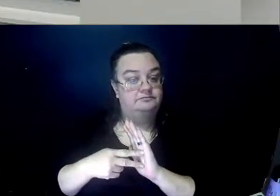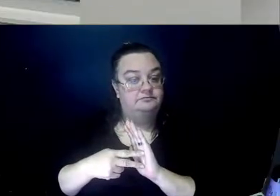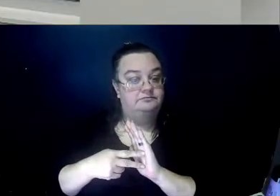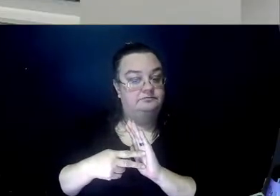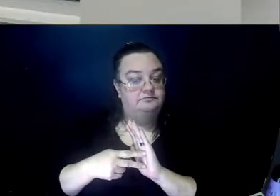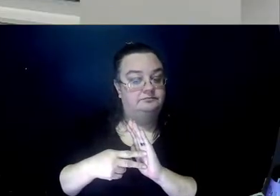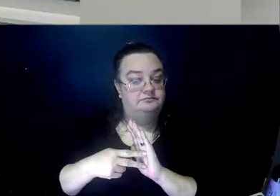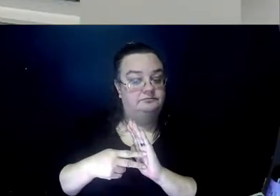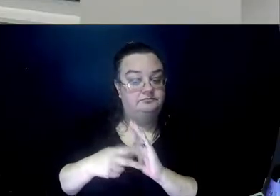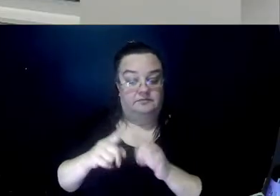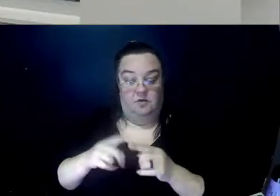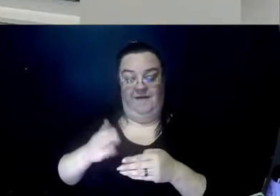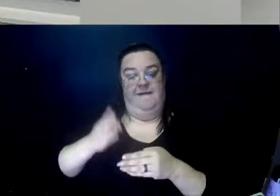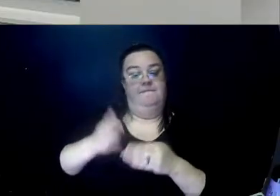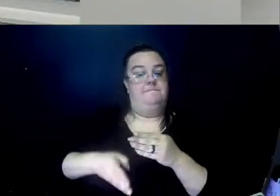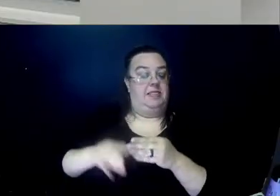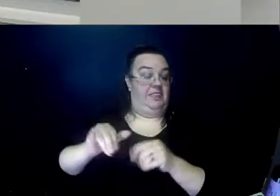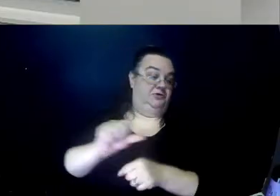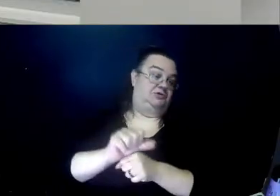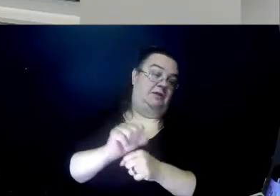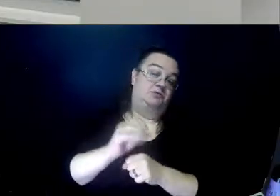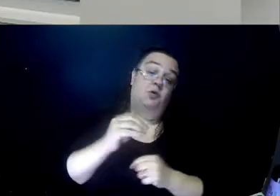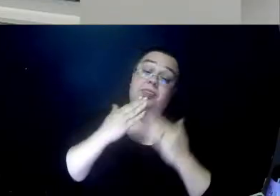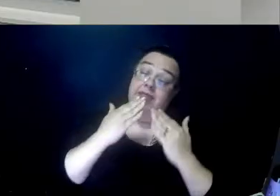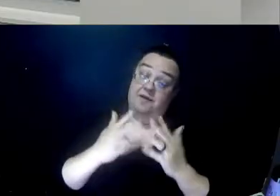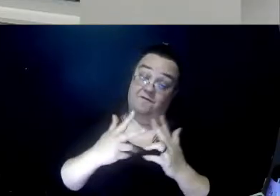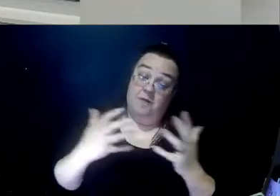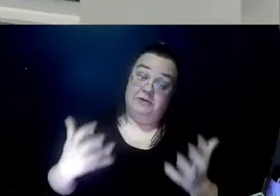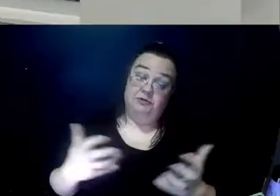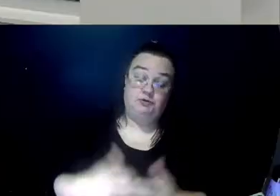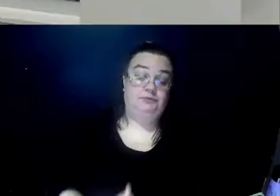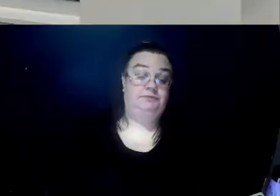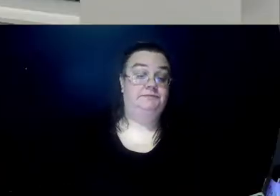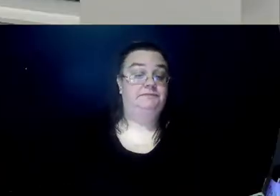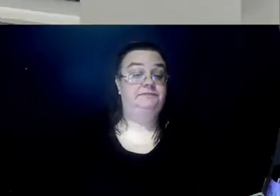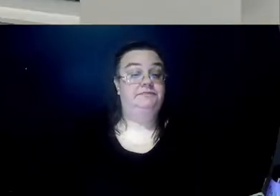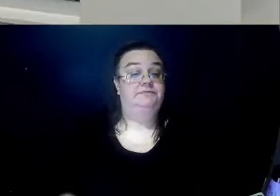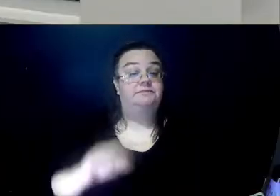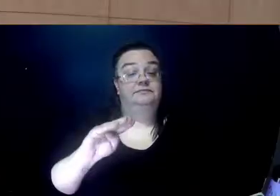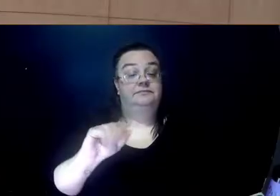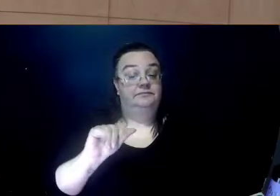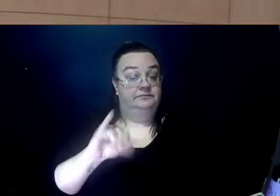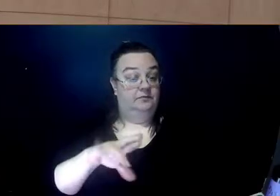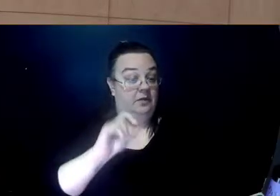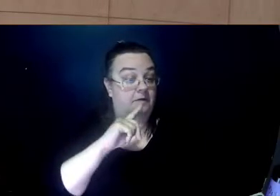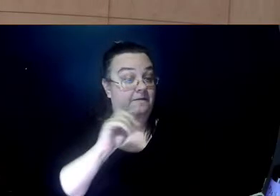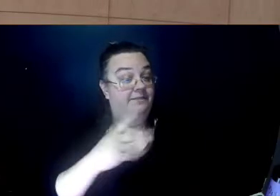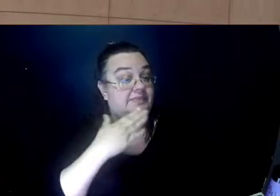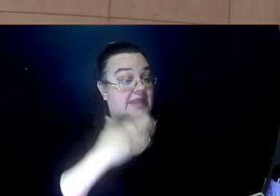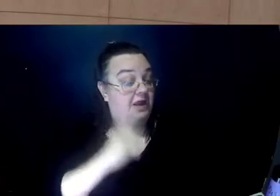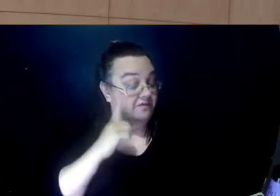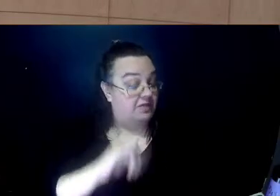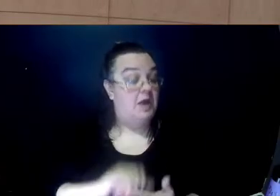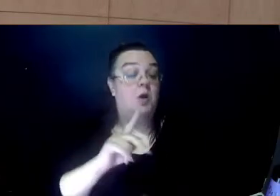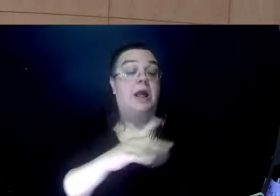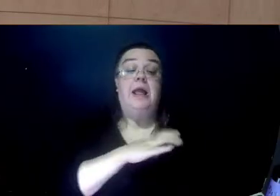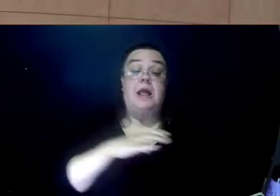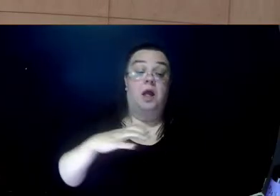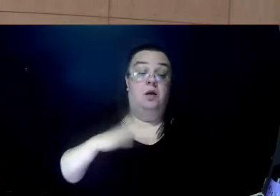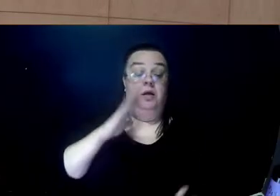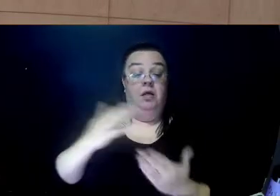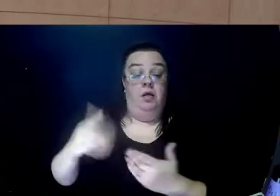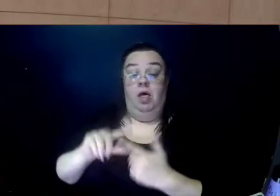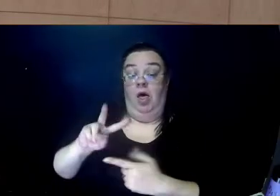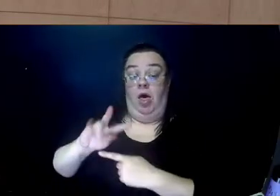complete the job. So thank you very much. Thank you for that. Council, okay, we were going to go to the Vice